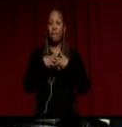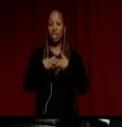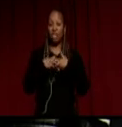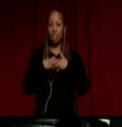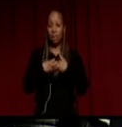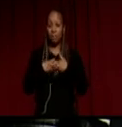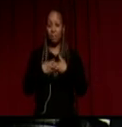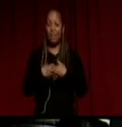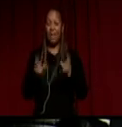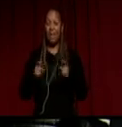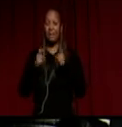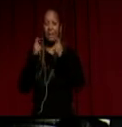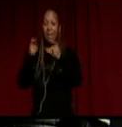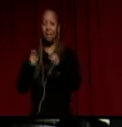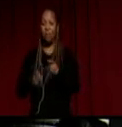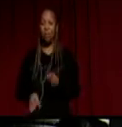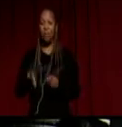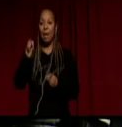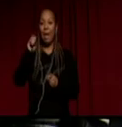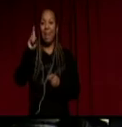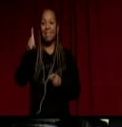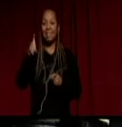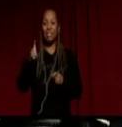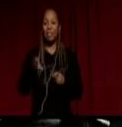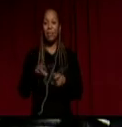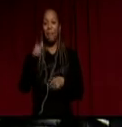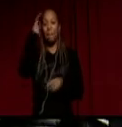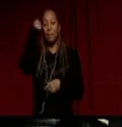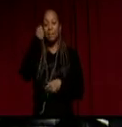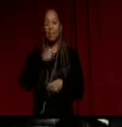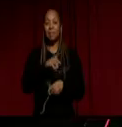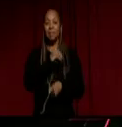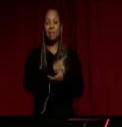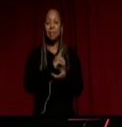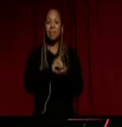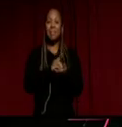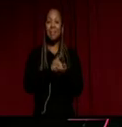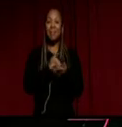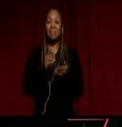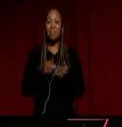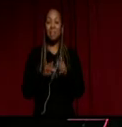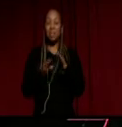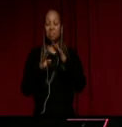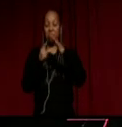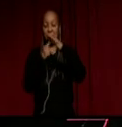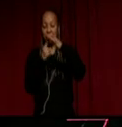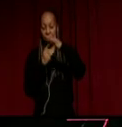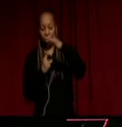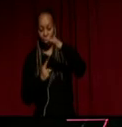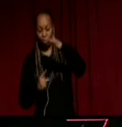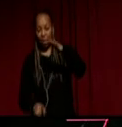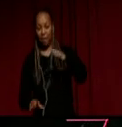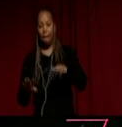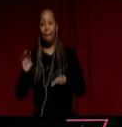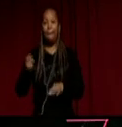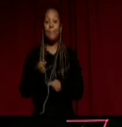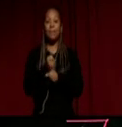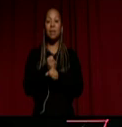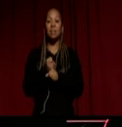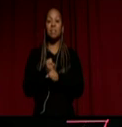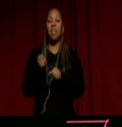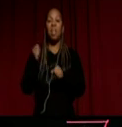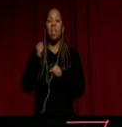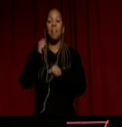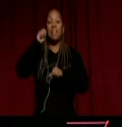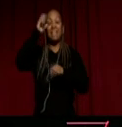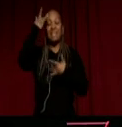try to give you oxygen, because as Dr. Mason was mentioning, it's almost like you're drowning, because the virus actually causes all